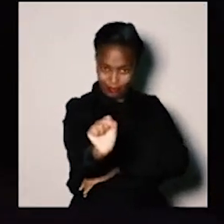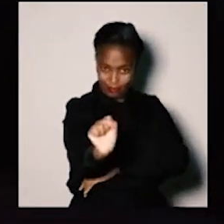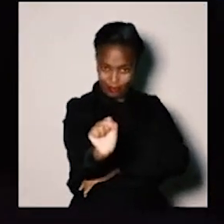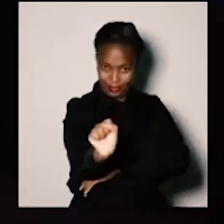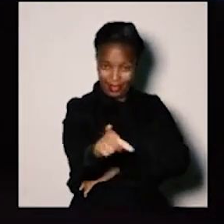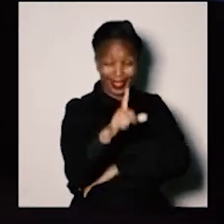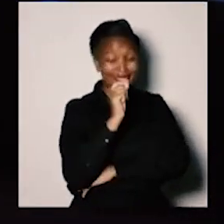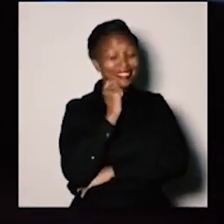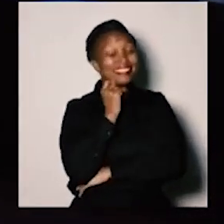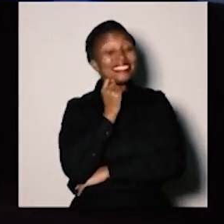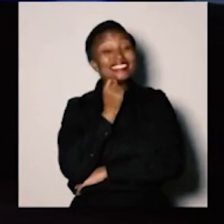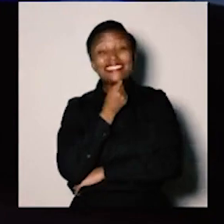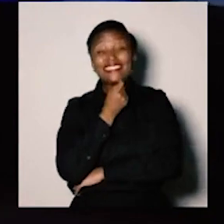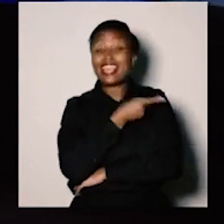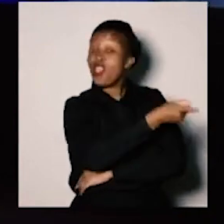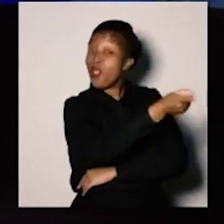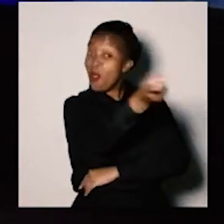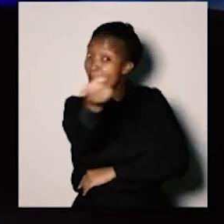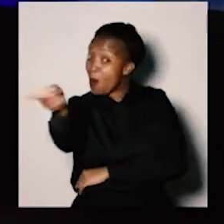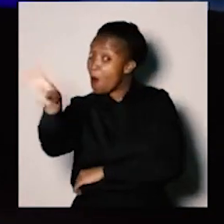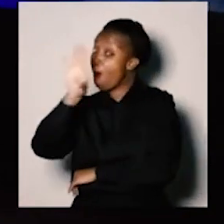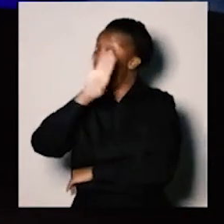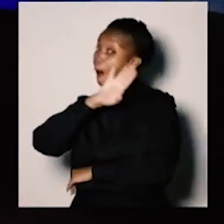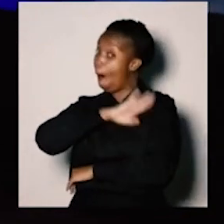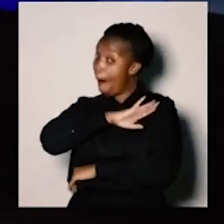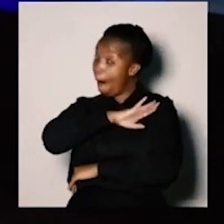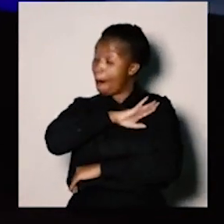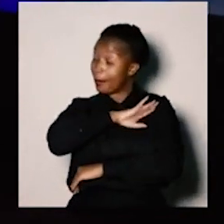And to say, Gini Mabuto.